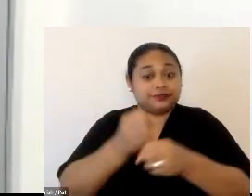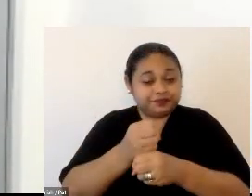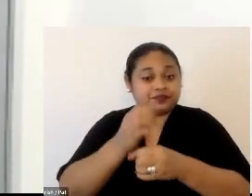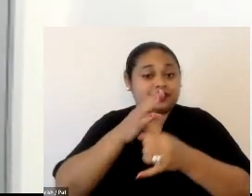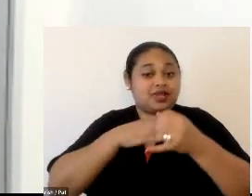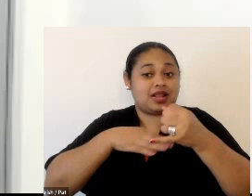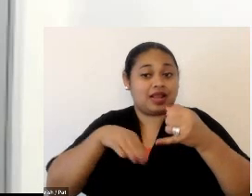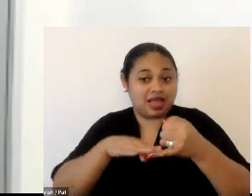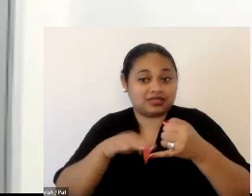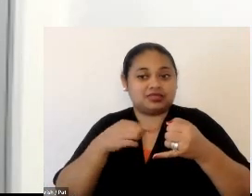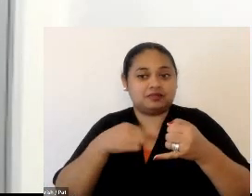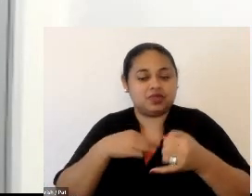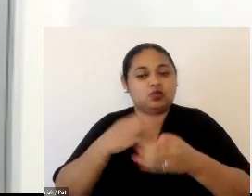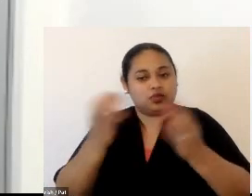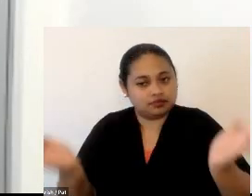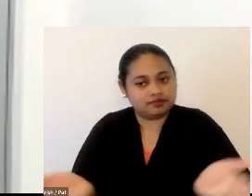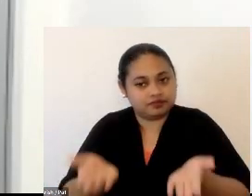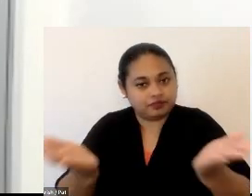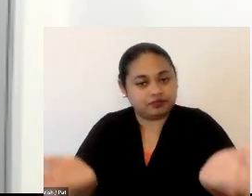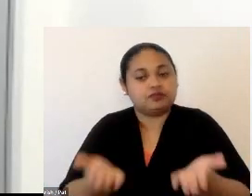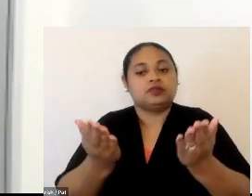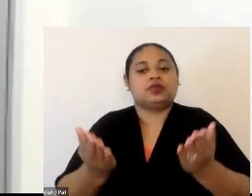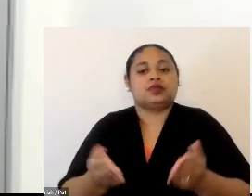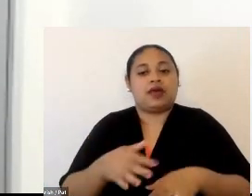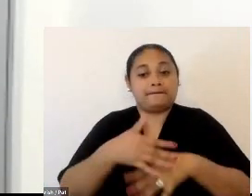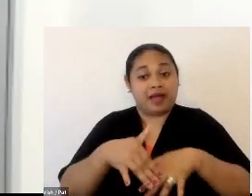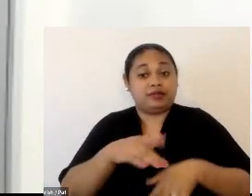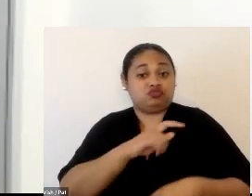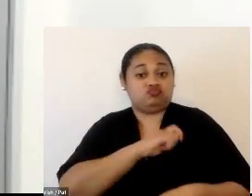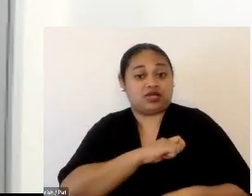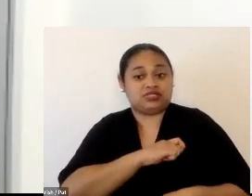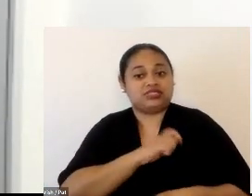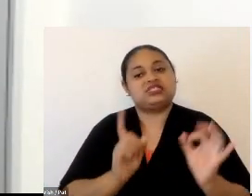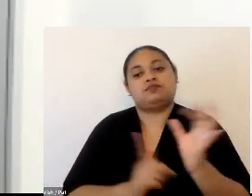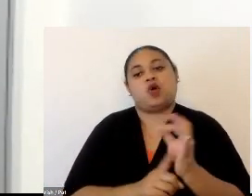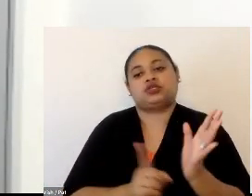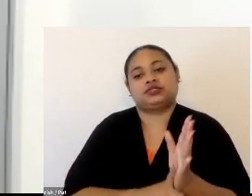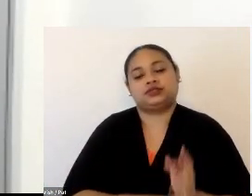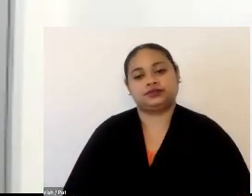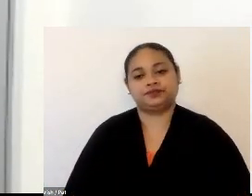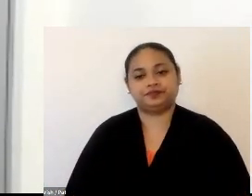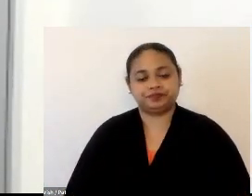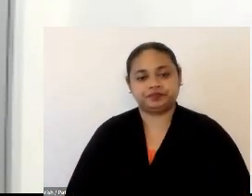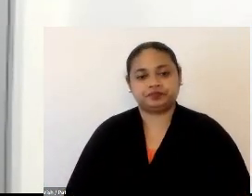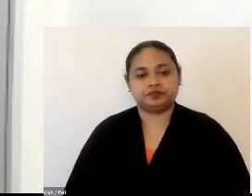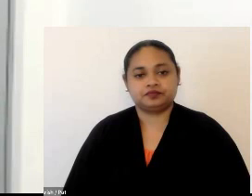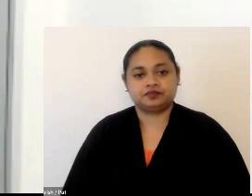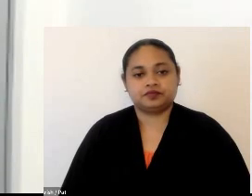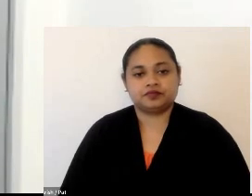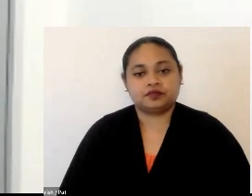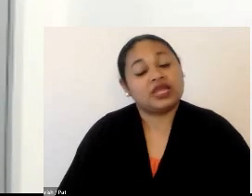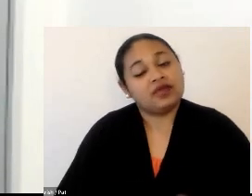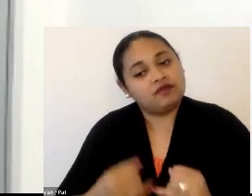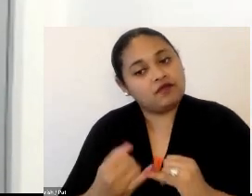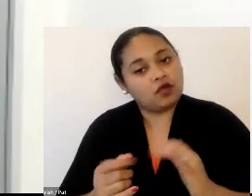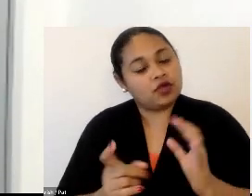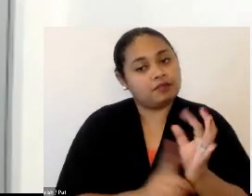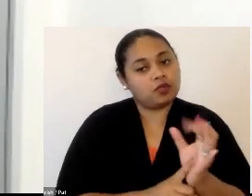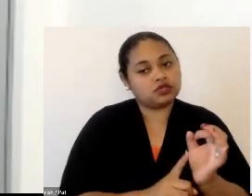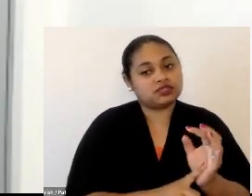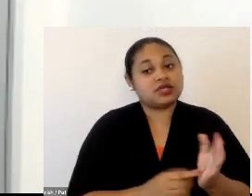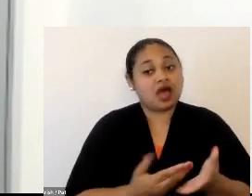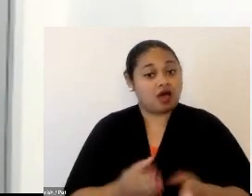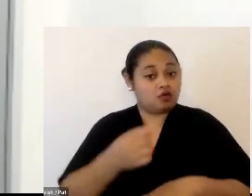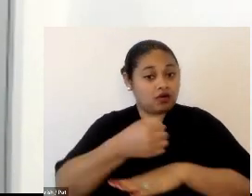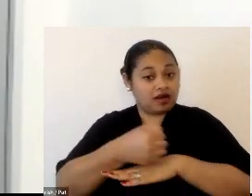how important public trust is in this whole puzzle. It is essential in the way that